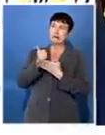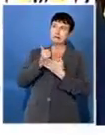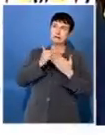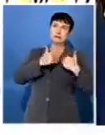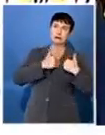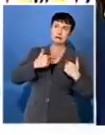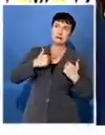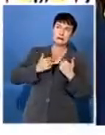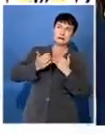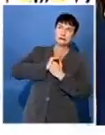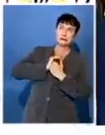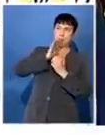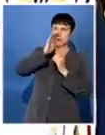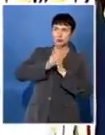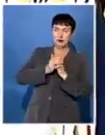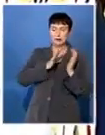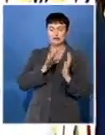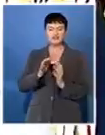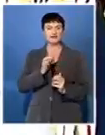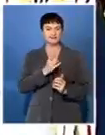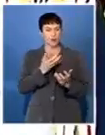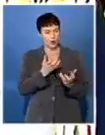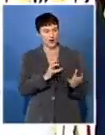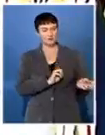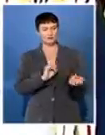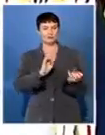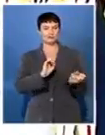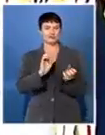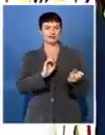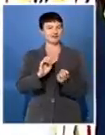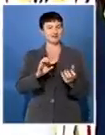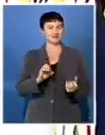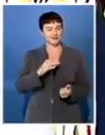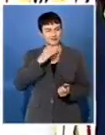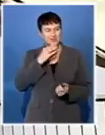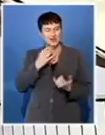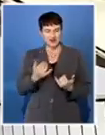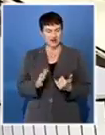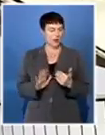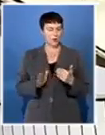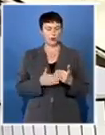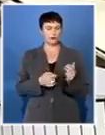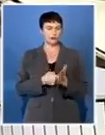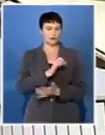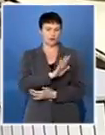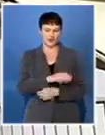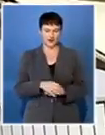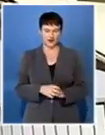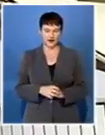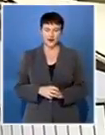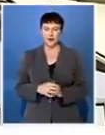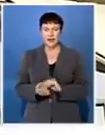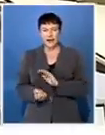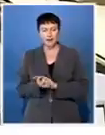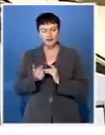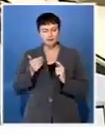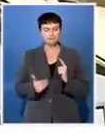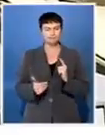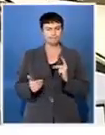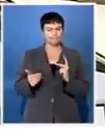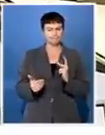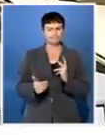their life and the safety of their goods, I think they will be closing for now. With sporadic attacks on foreign